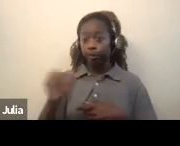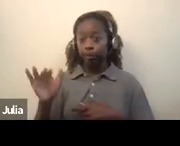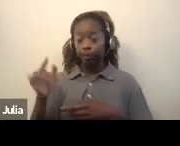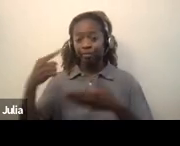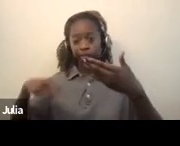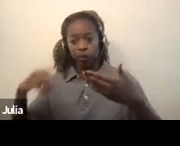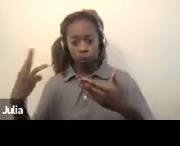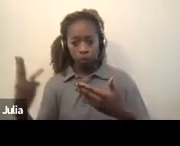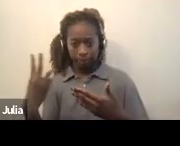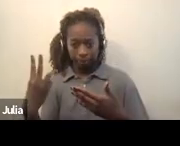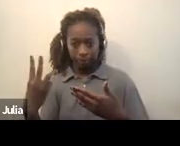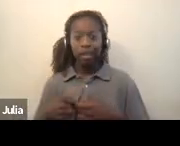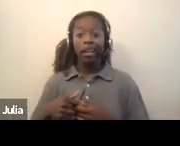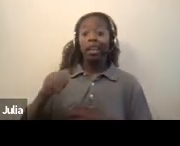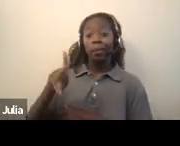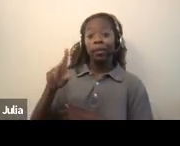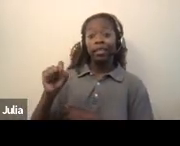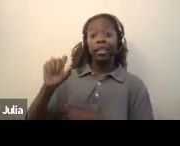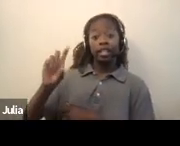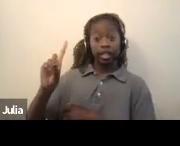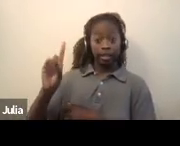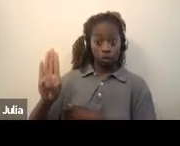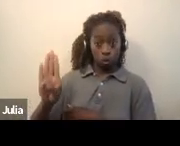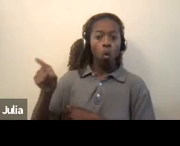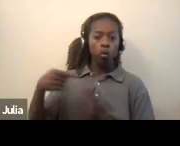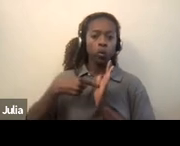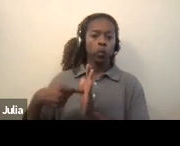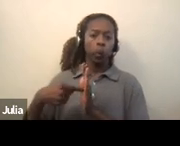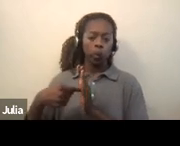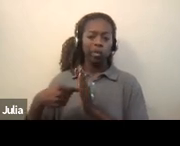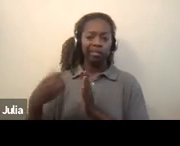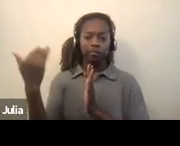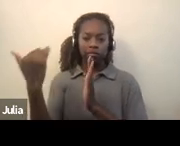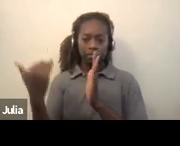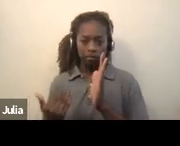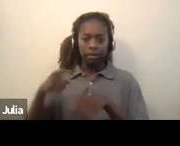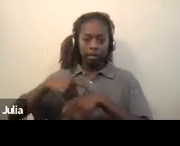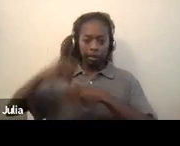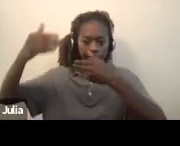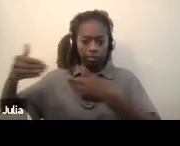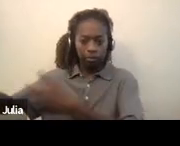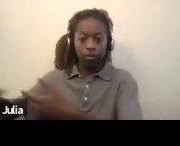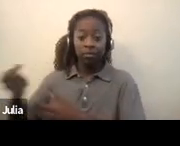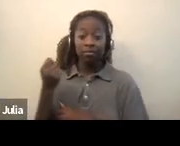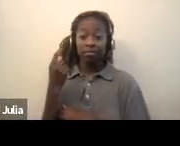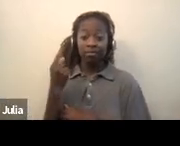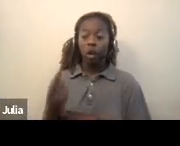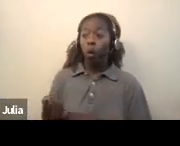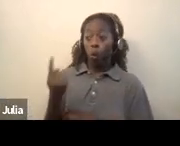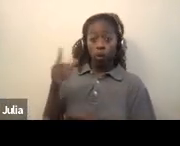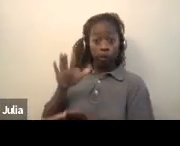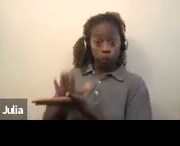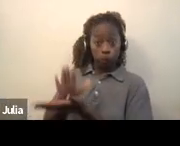reporting for the same period multiple cases in one school do not necessarily indicate that the cases are